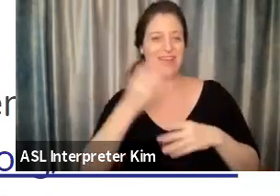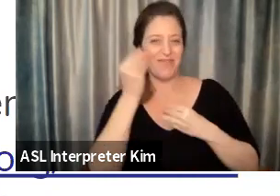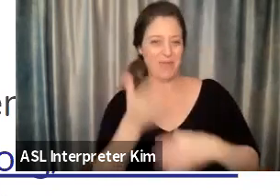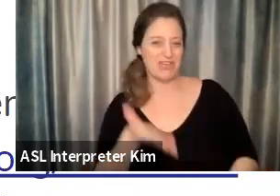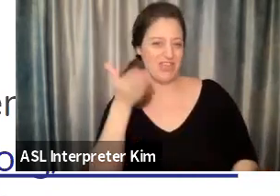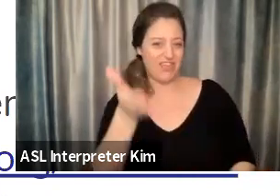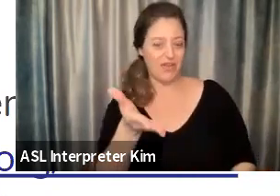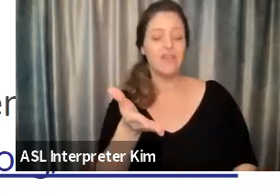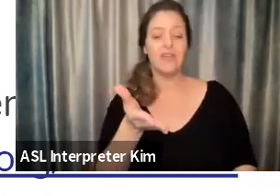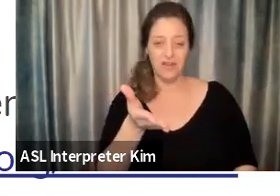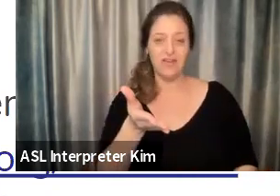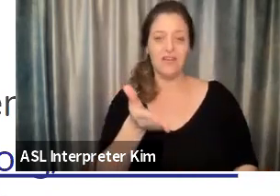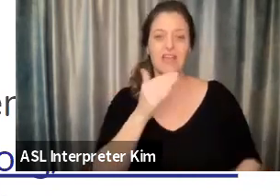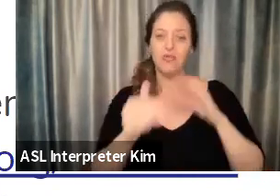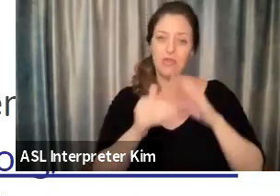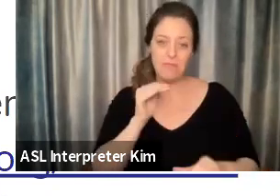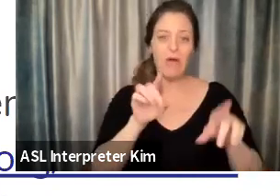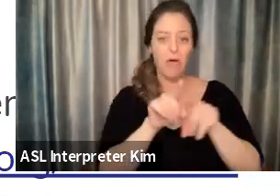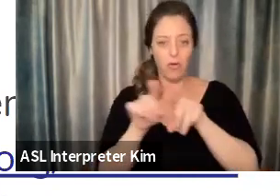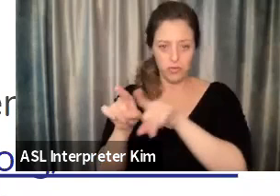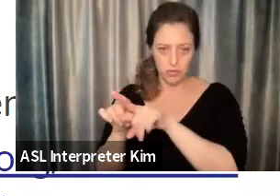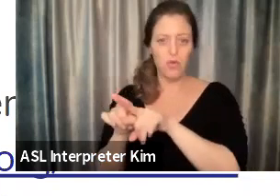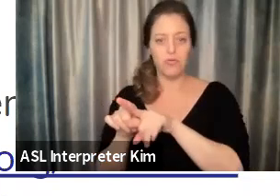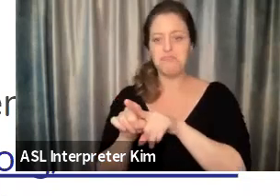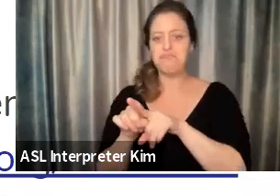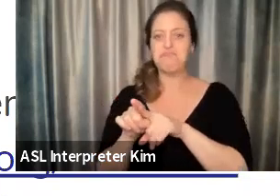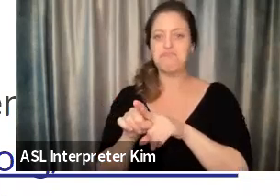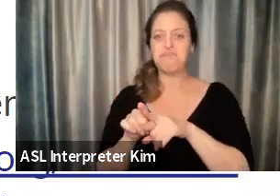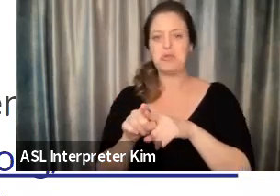and extension to reach me directly if you have any questions.